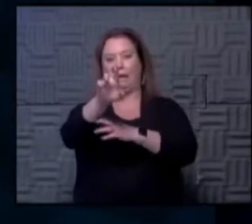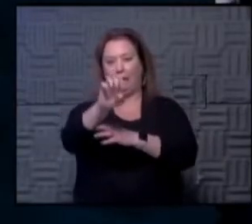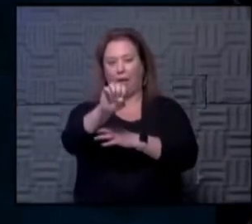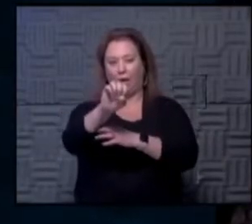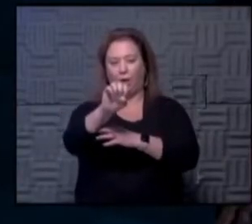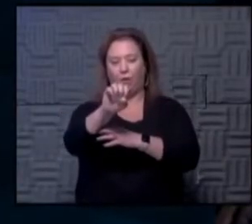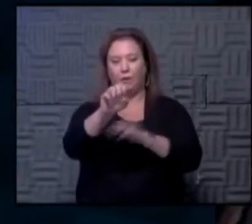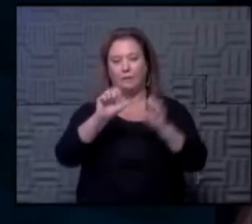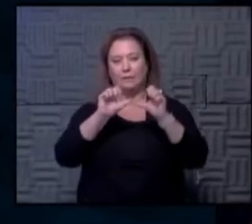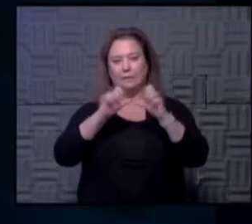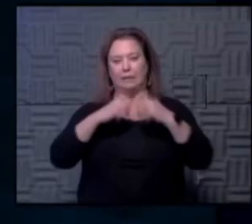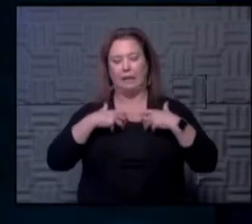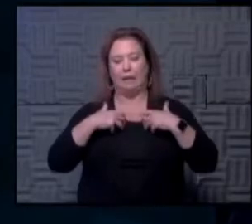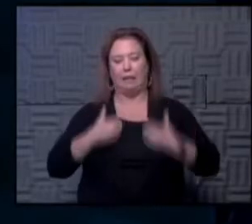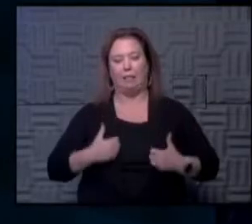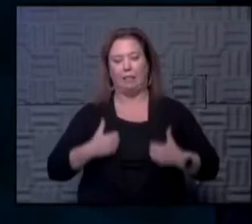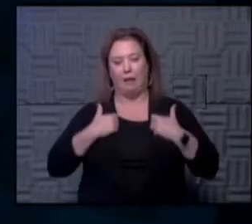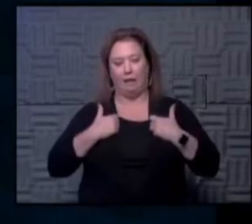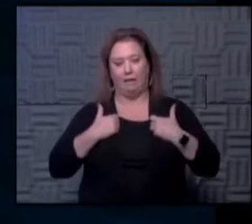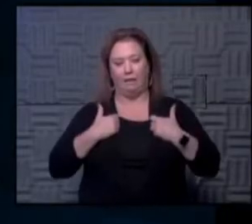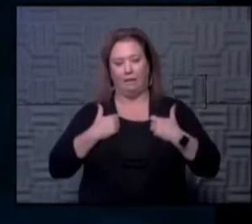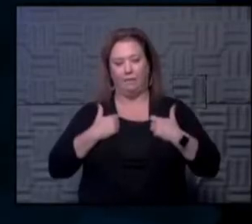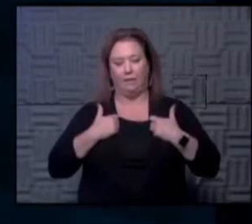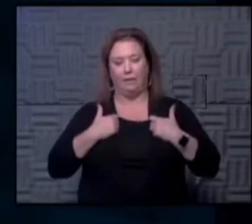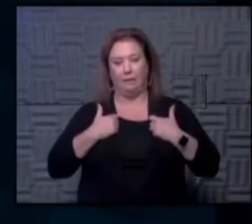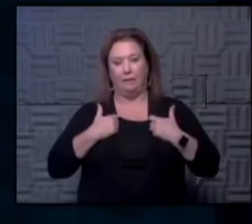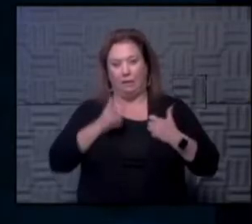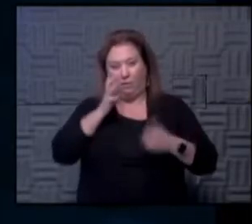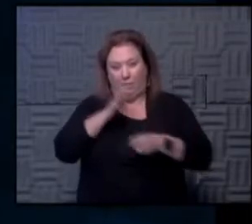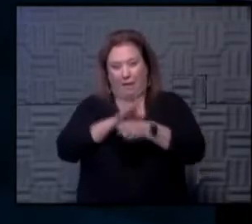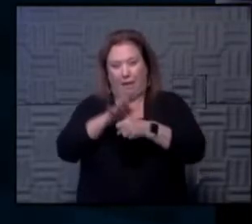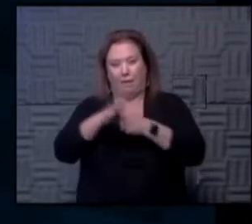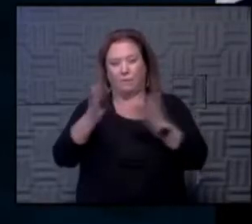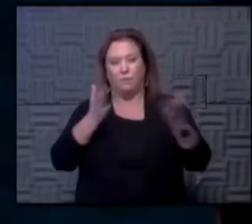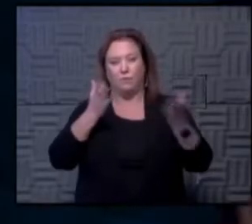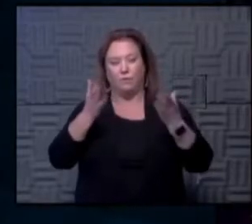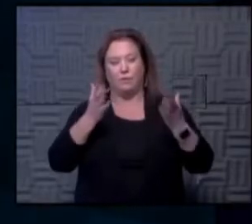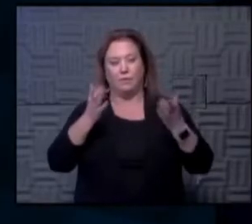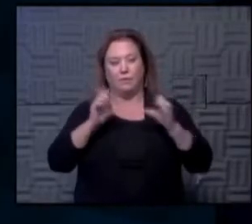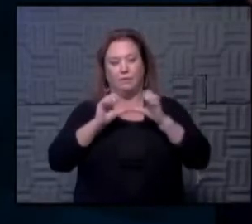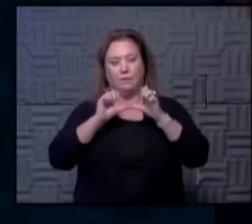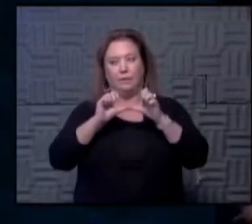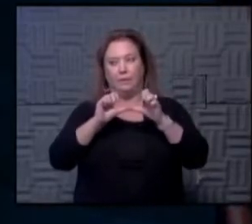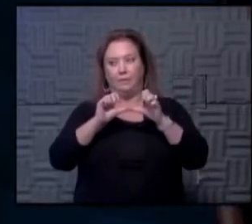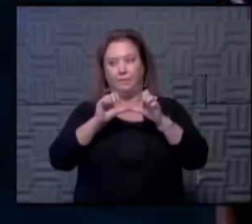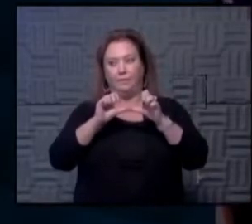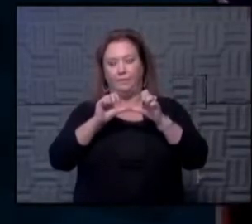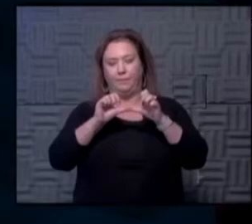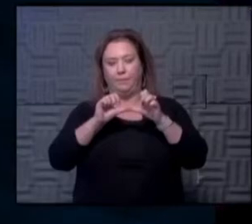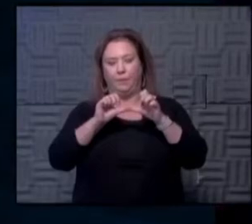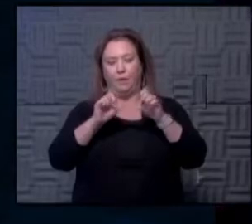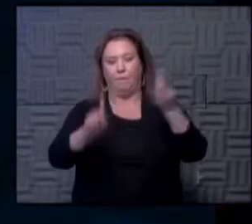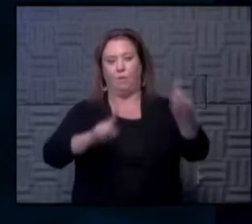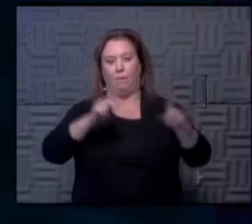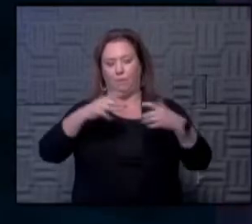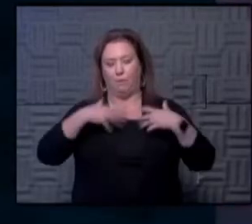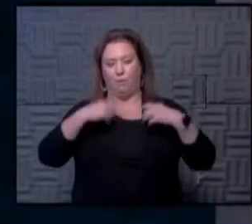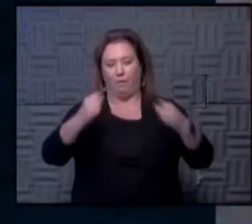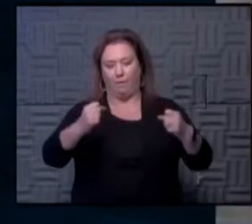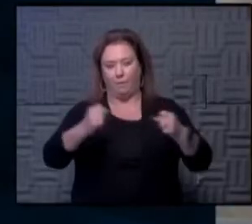I needed to stay alive, if there will be enough services to keep them there or for people to